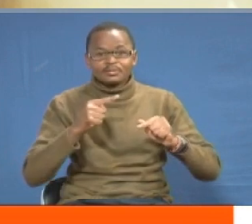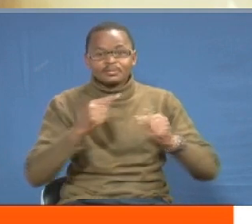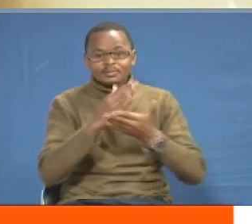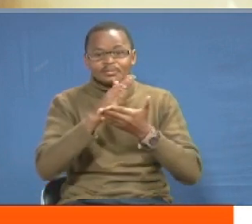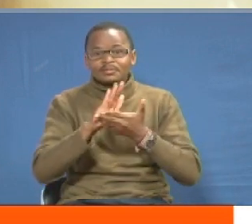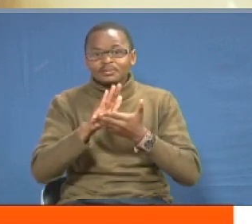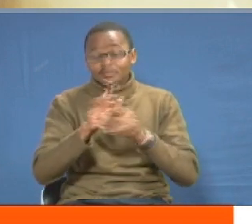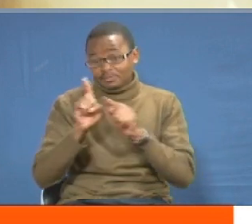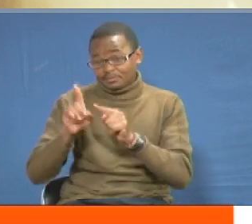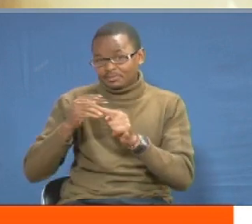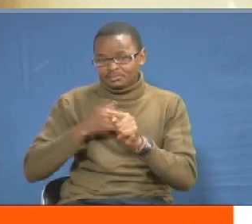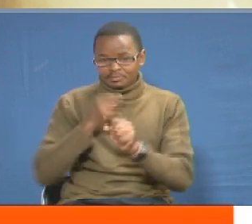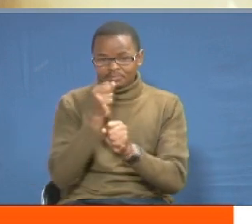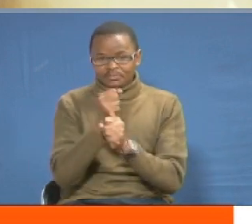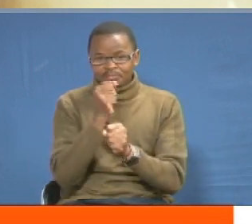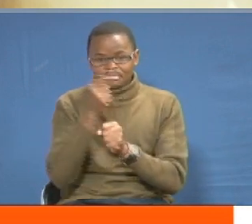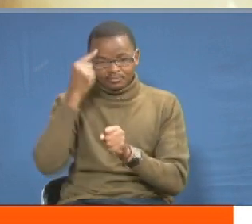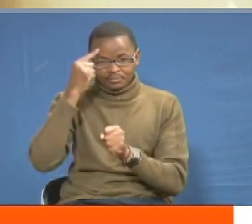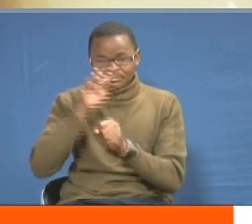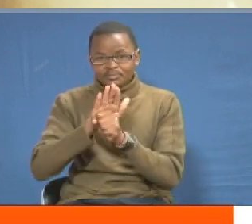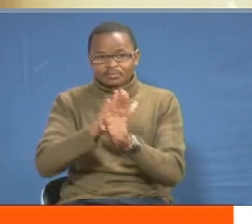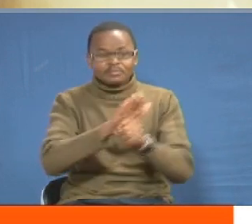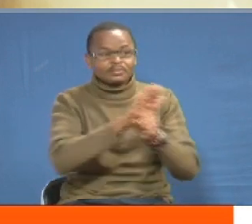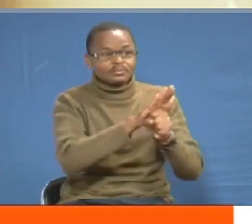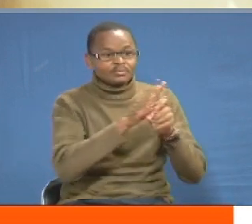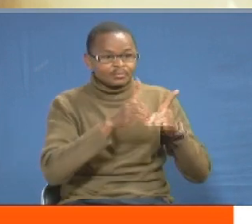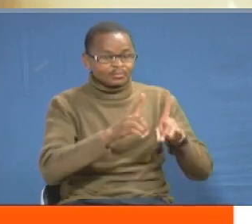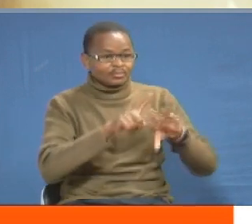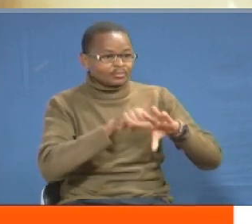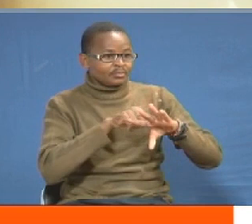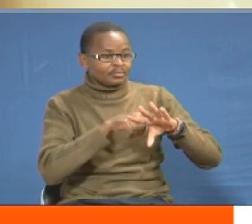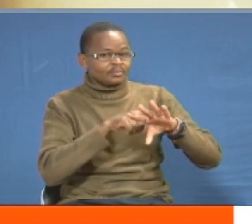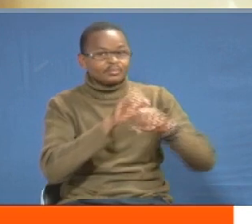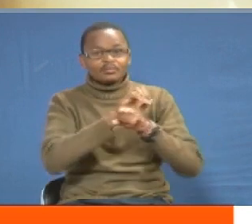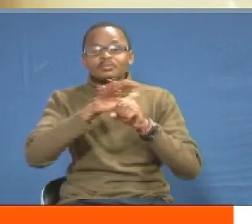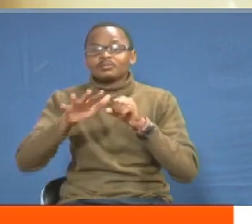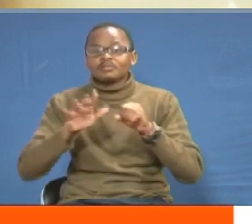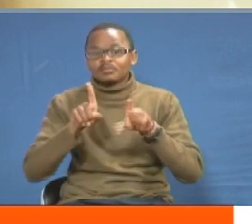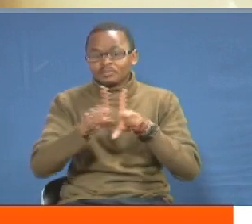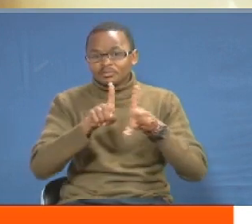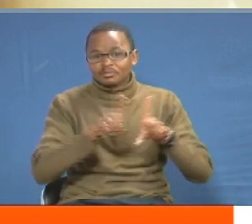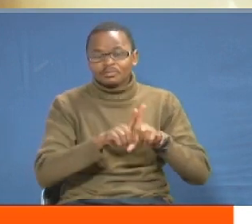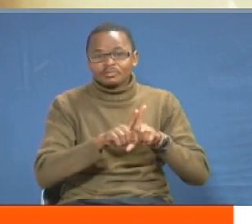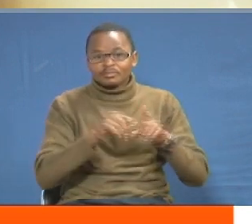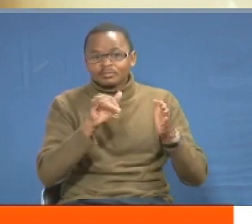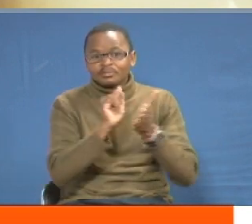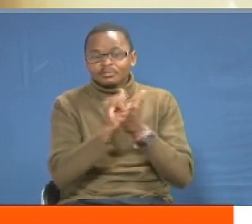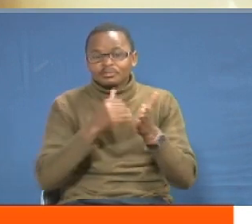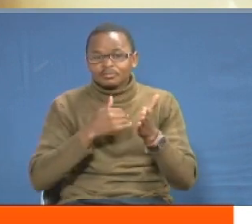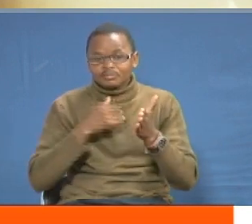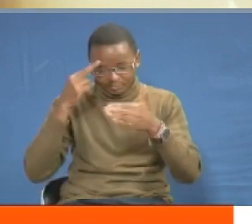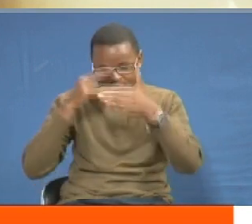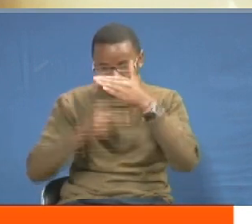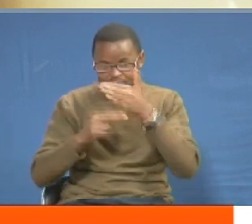that some of the strides that they have made, they have been forced to regress due to COVID-19 pandemic. As the